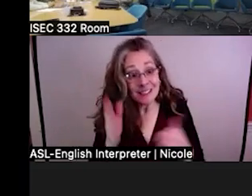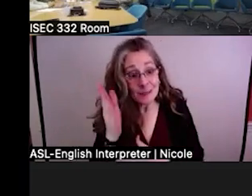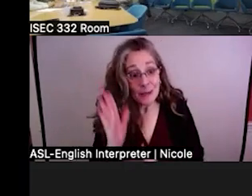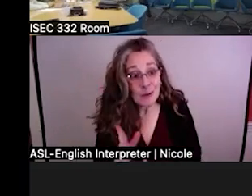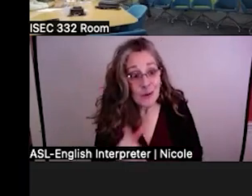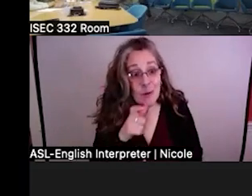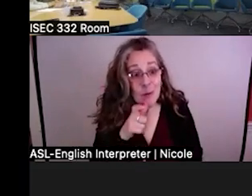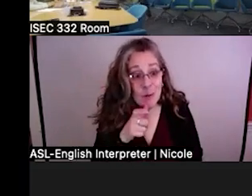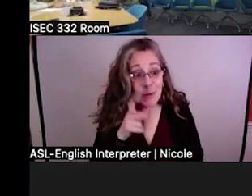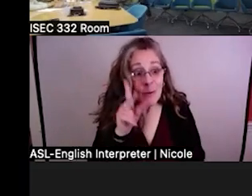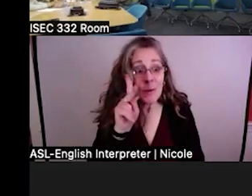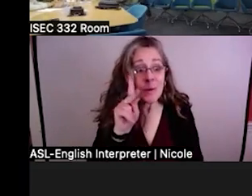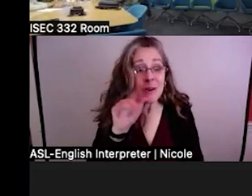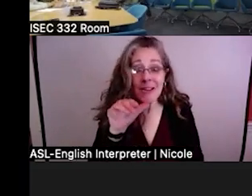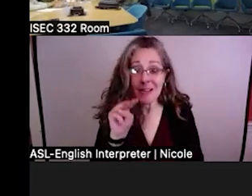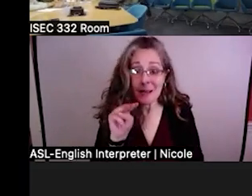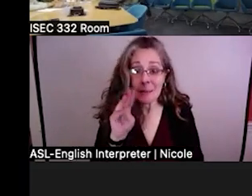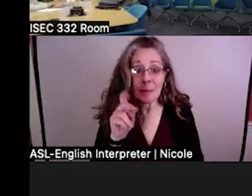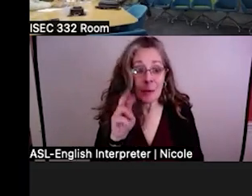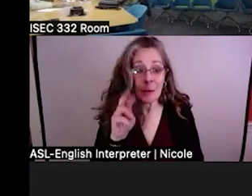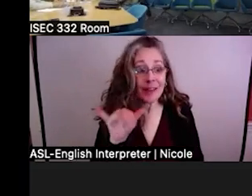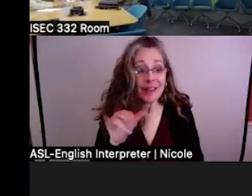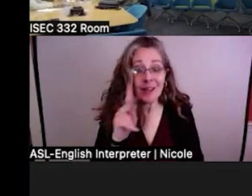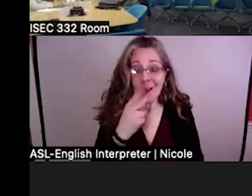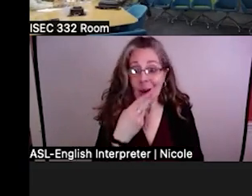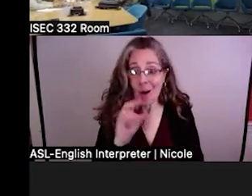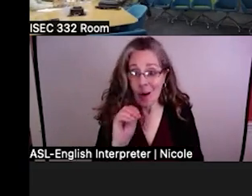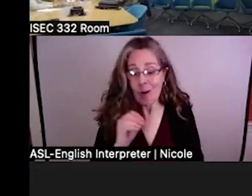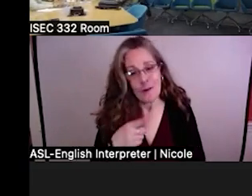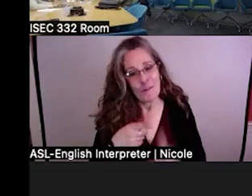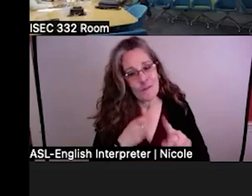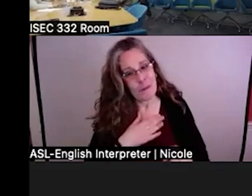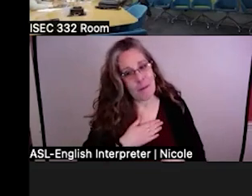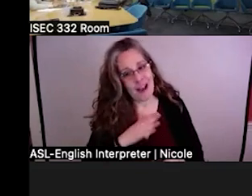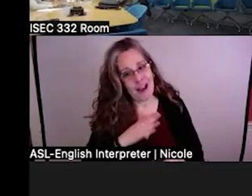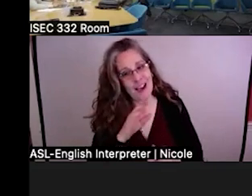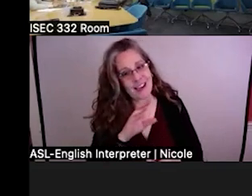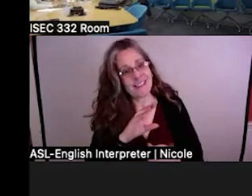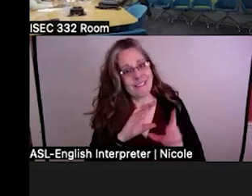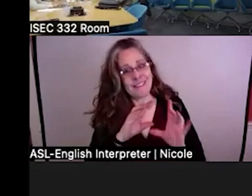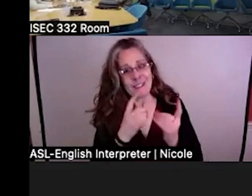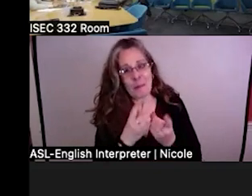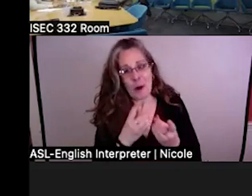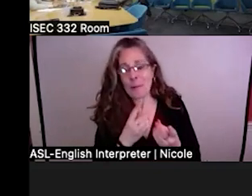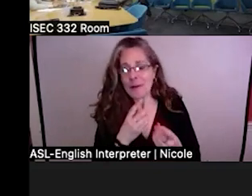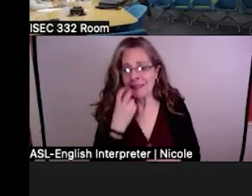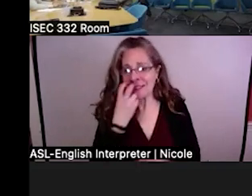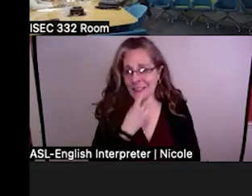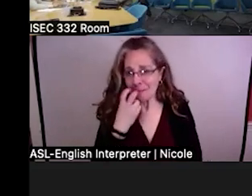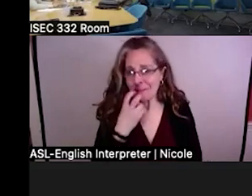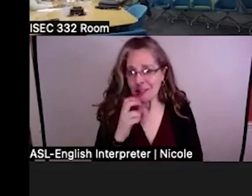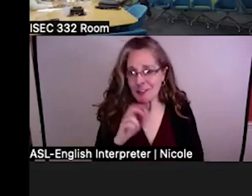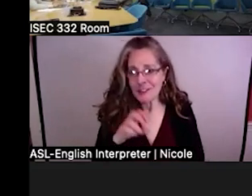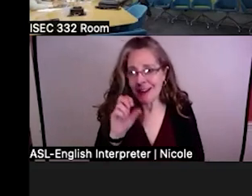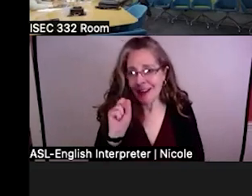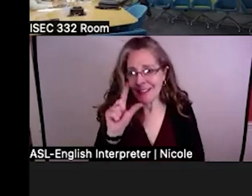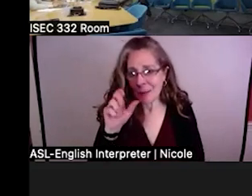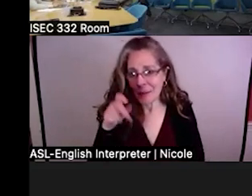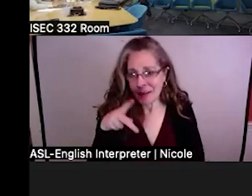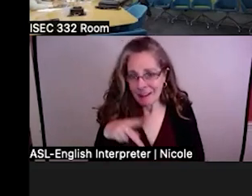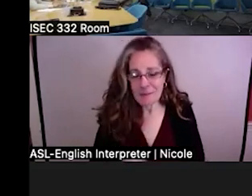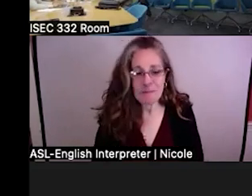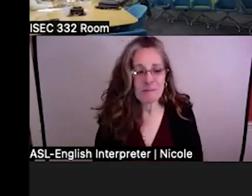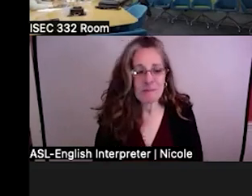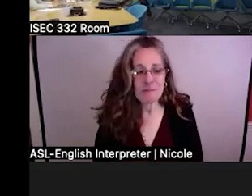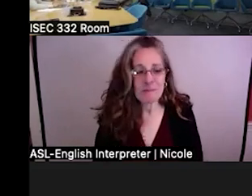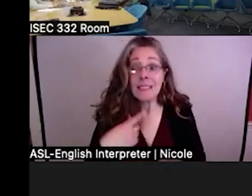Dr. Kim Ho from my dear apartment in the field of speech language pathology. And today our sign